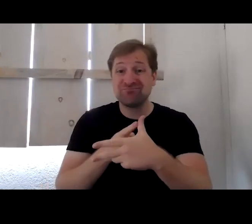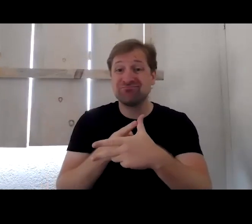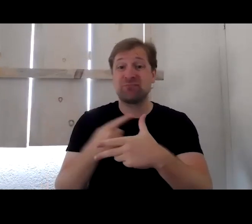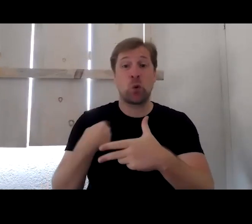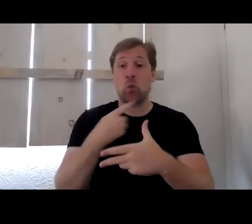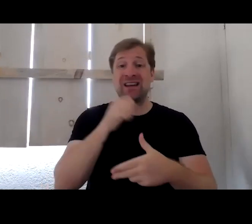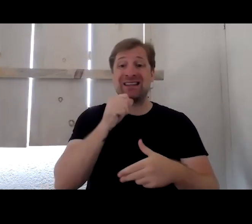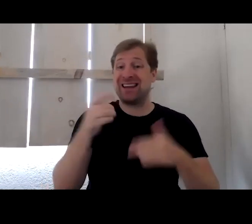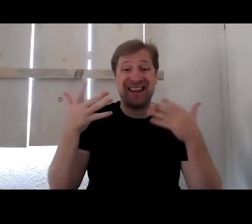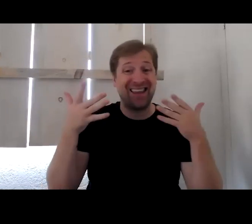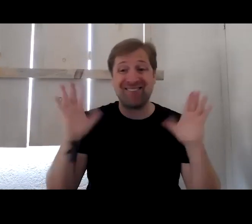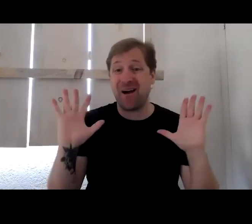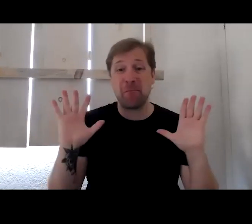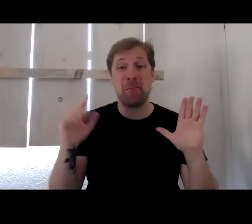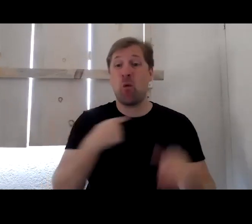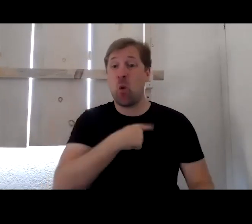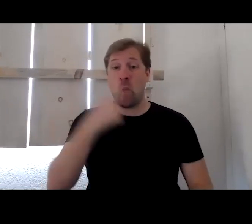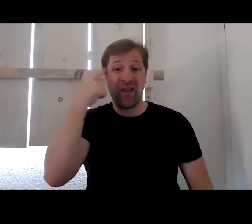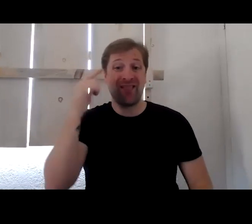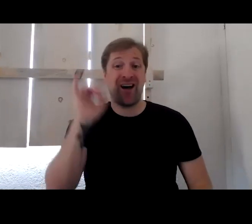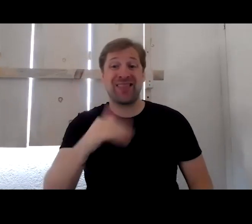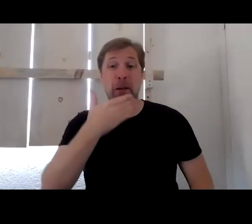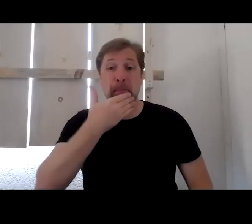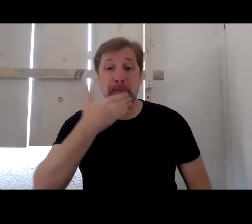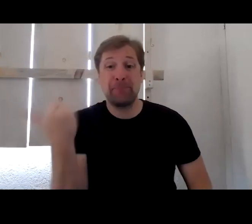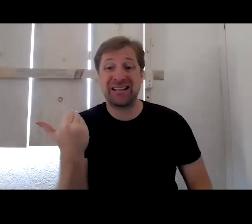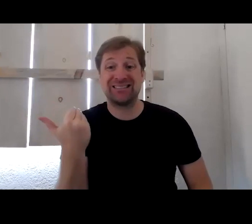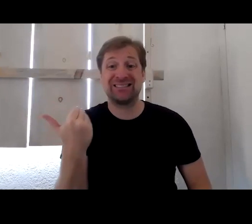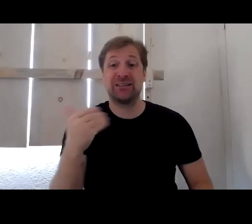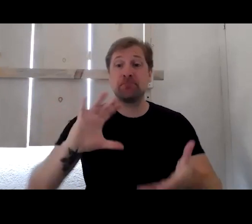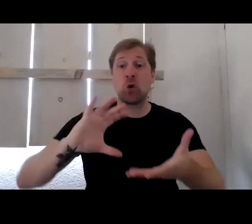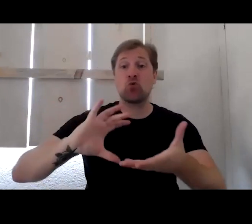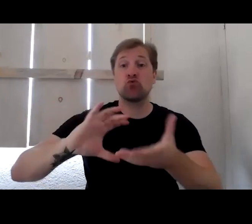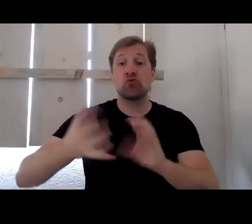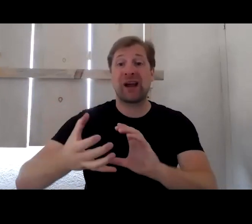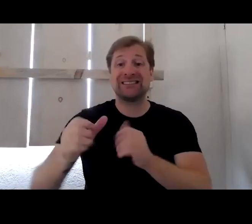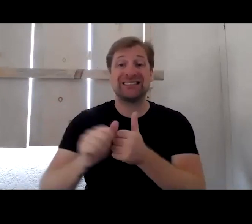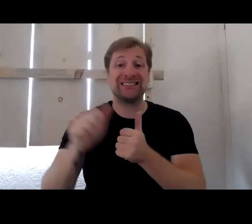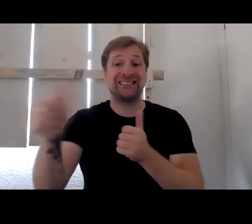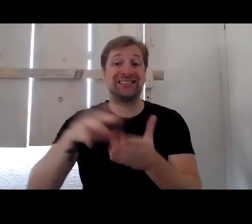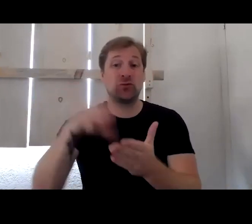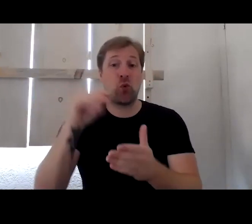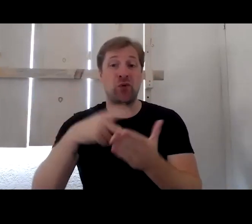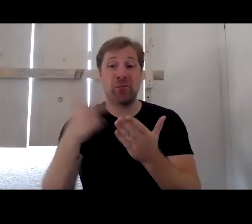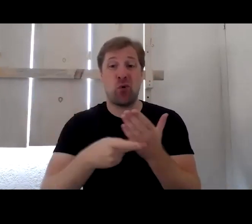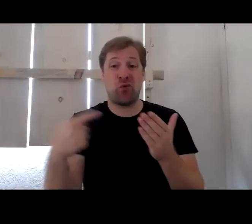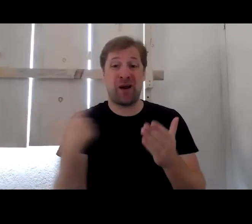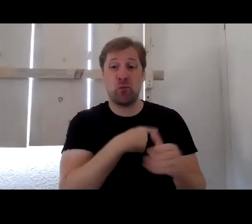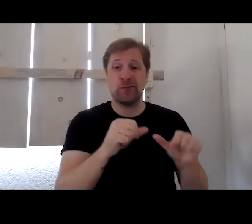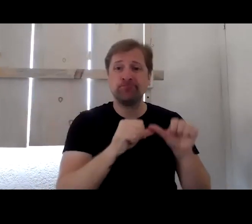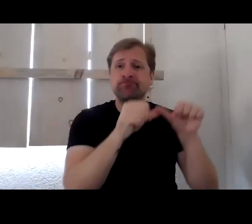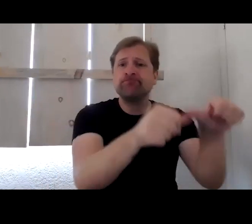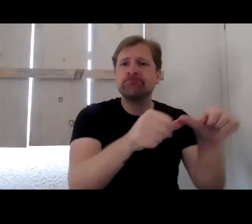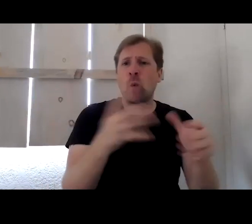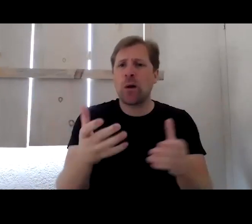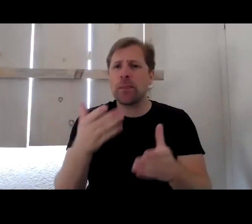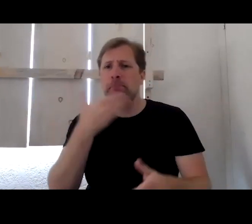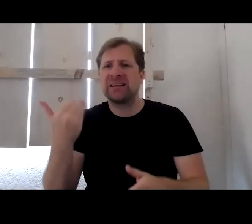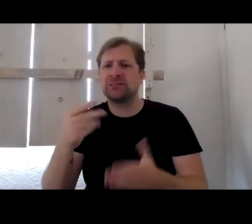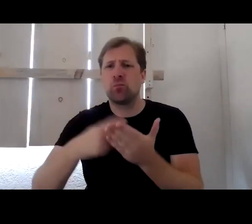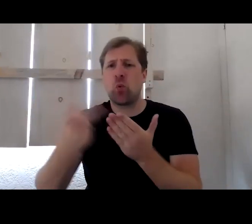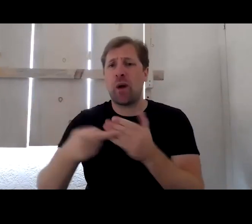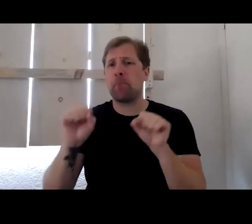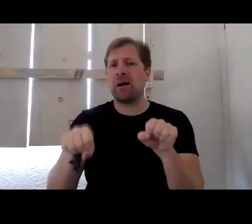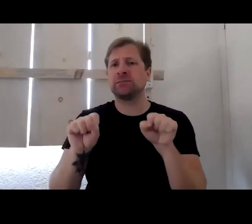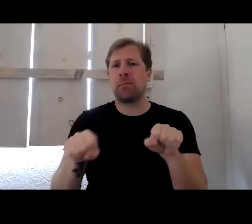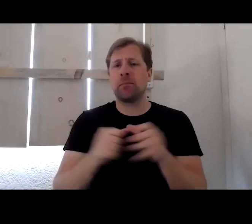wavered from what we thought was the best crisis distance learning program possible.